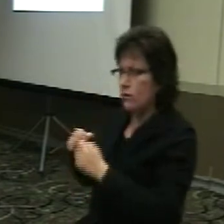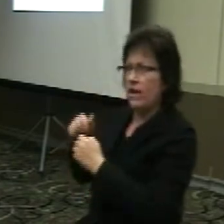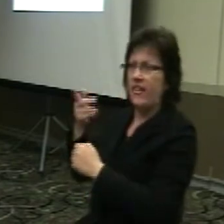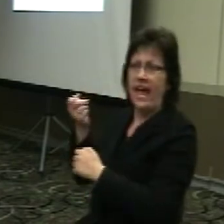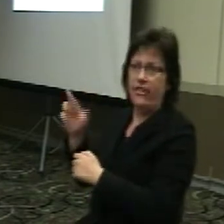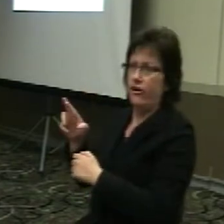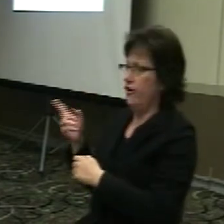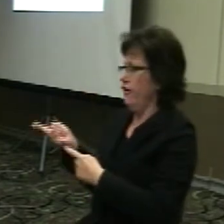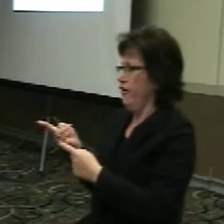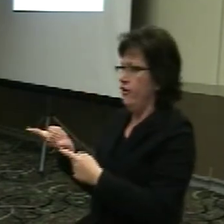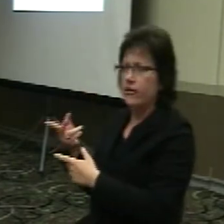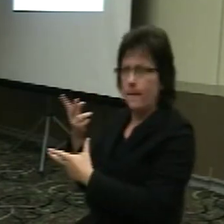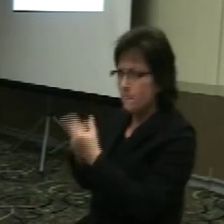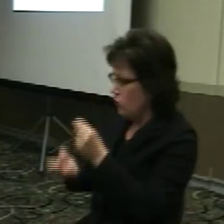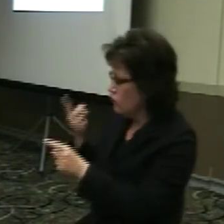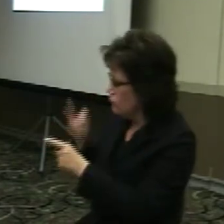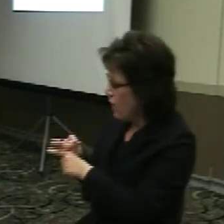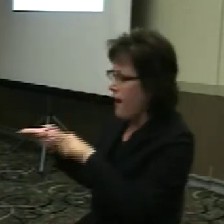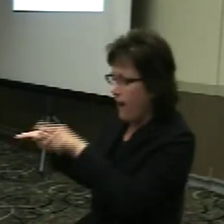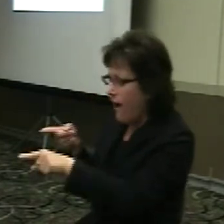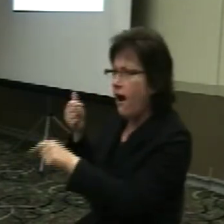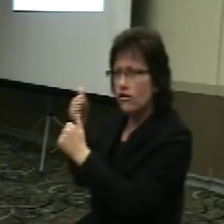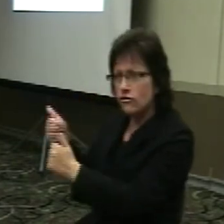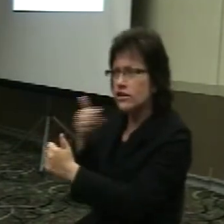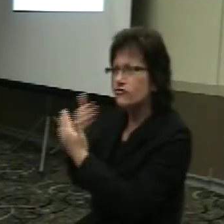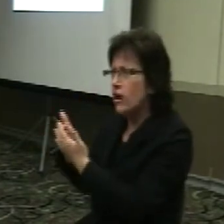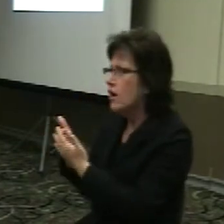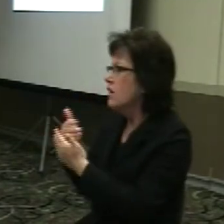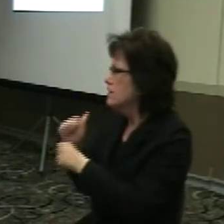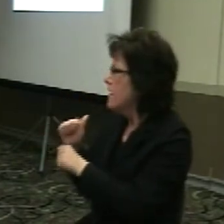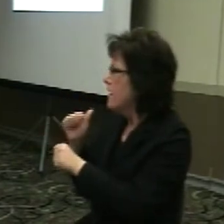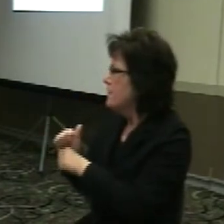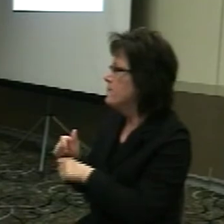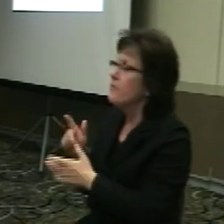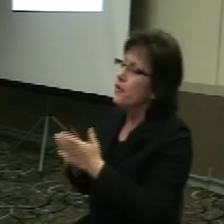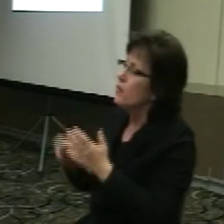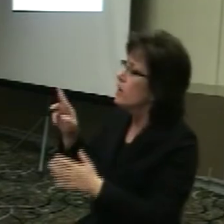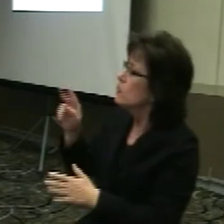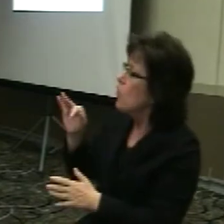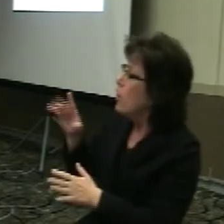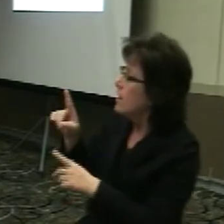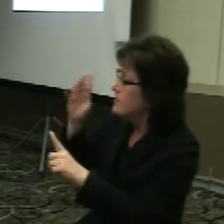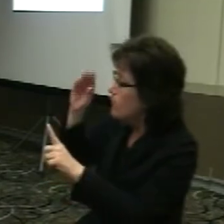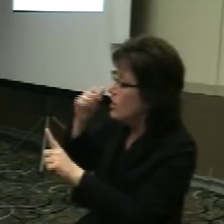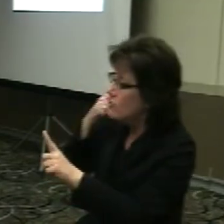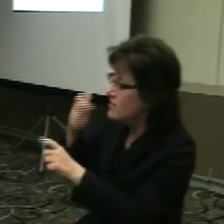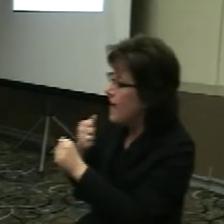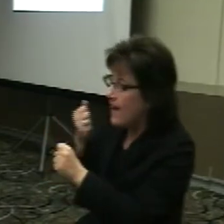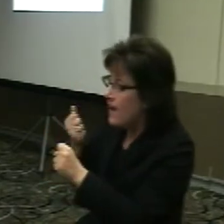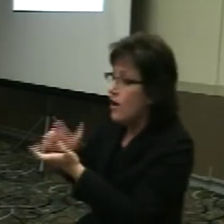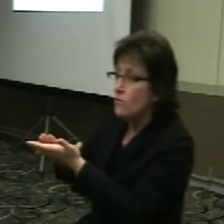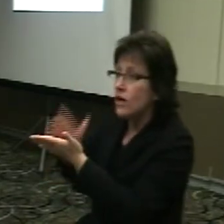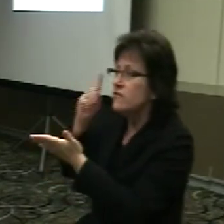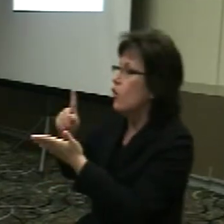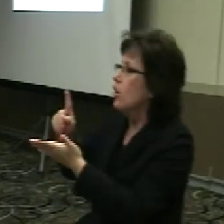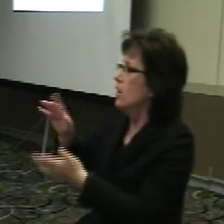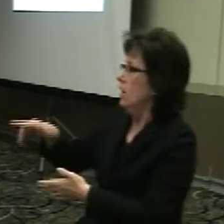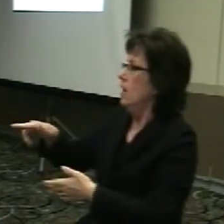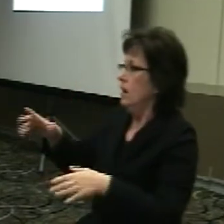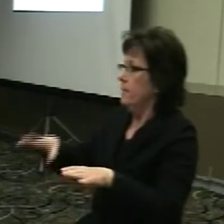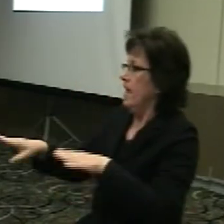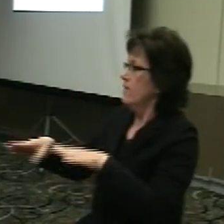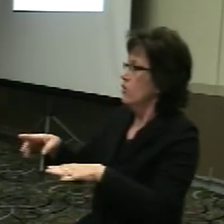Right. You guys are both right. Good job. What did Roland just get? Praise for an academic behavior that he